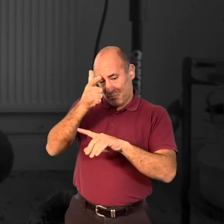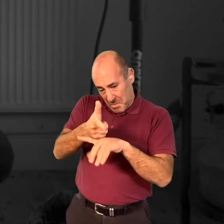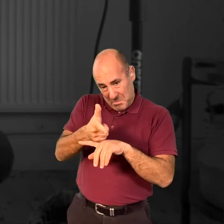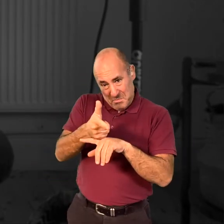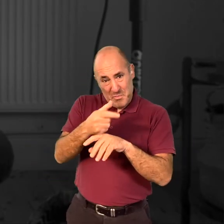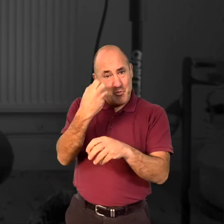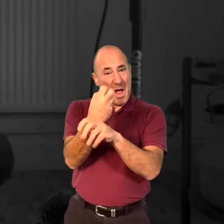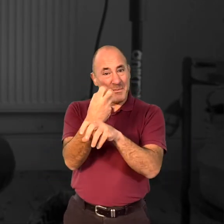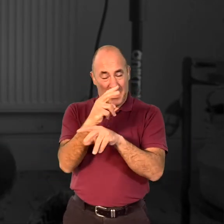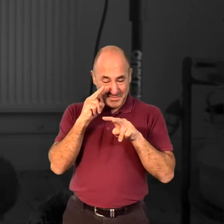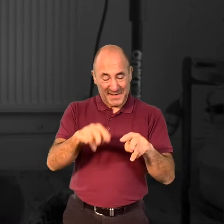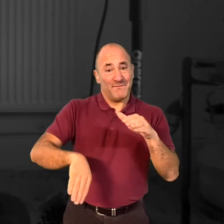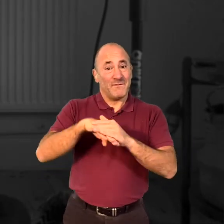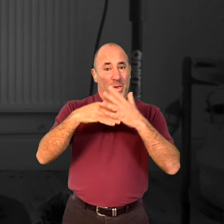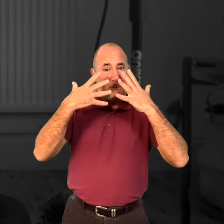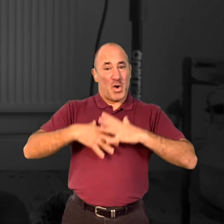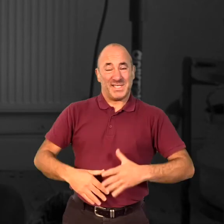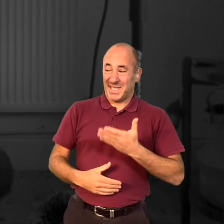You can see my whole body still.